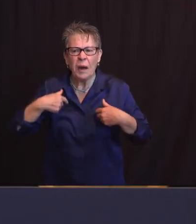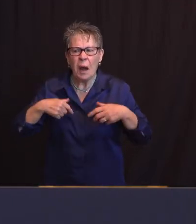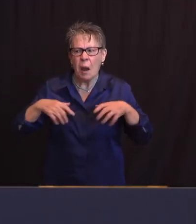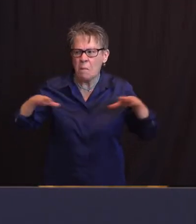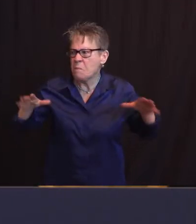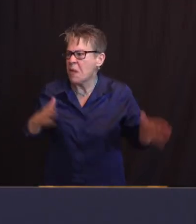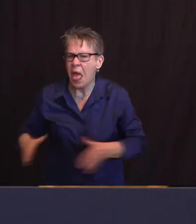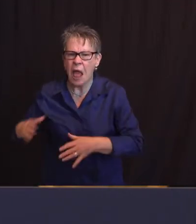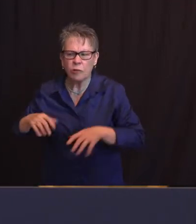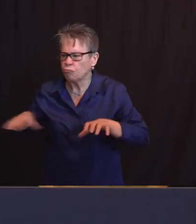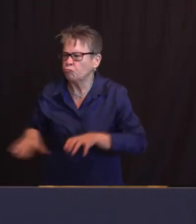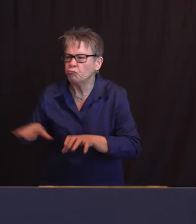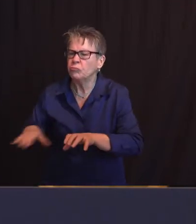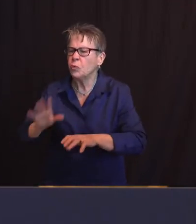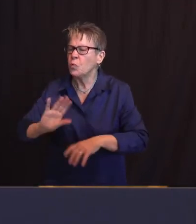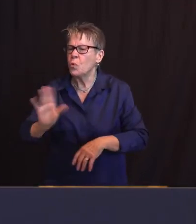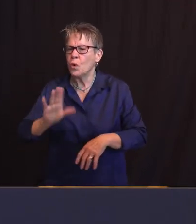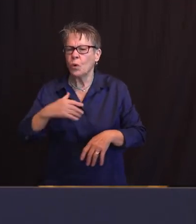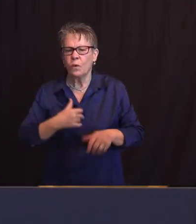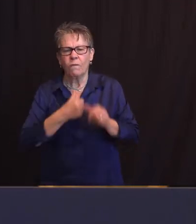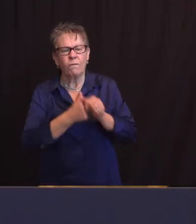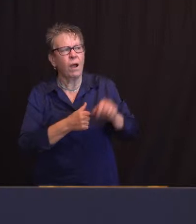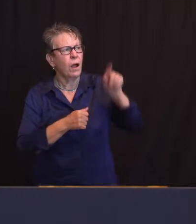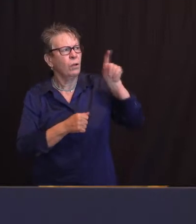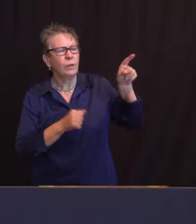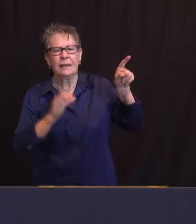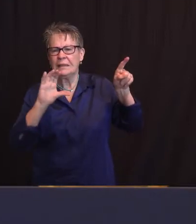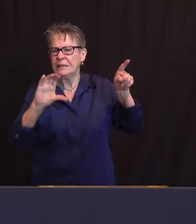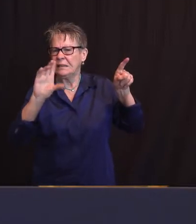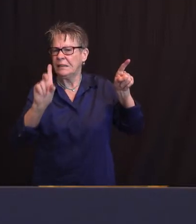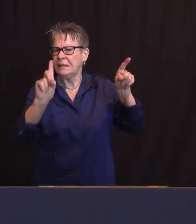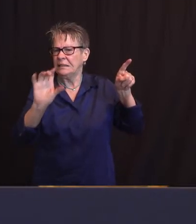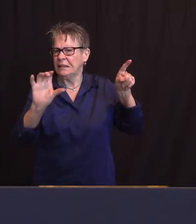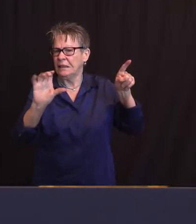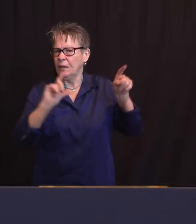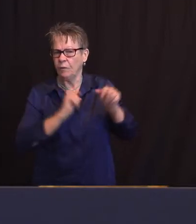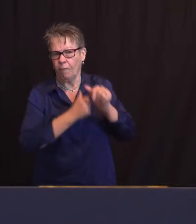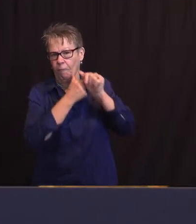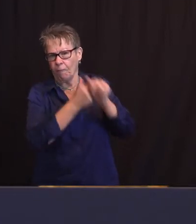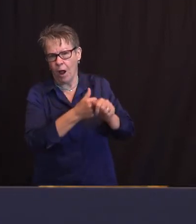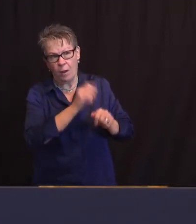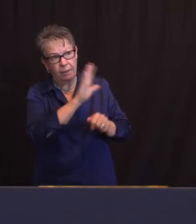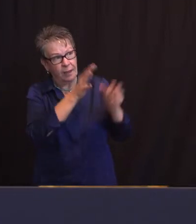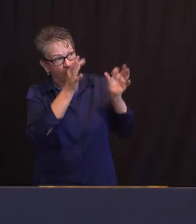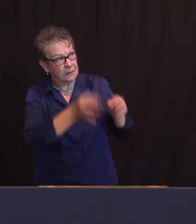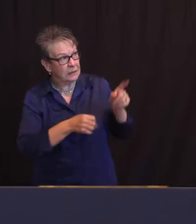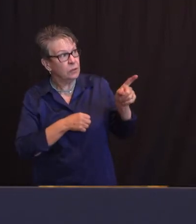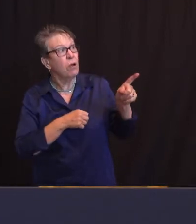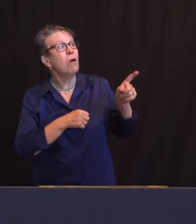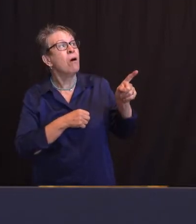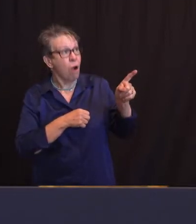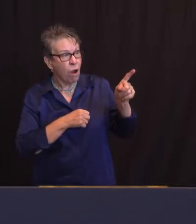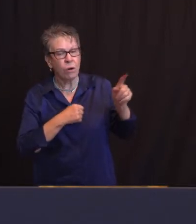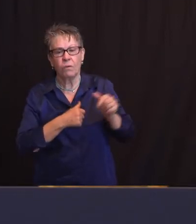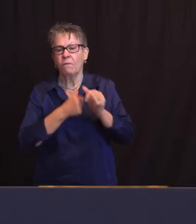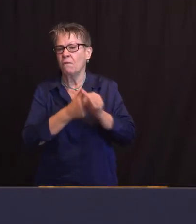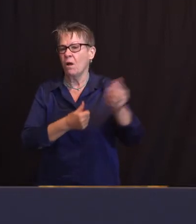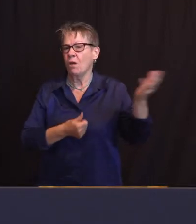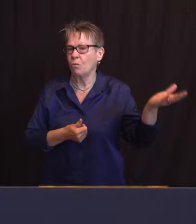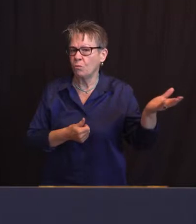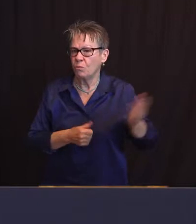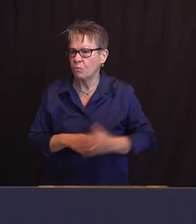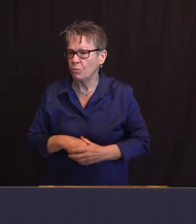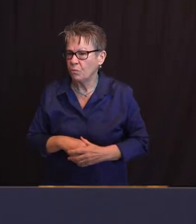place that discussion and that guidance, I think, Judy, has to come from. I think we're going to come back on Wednesday. We're